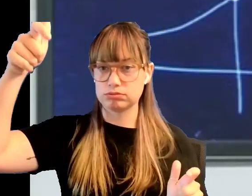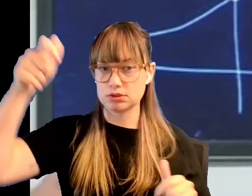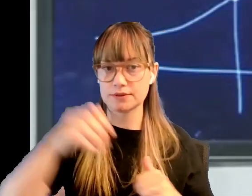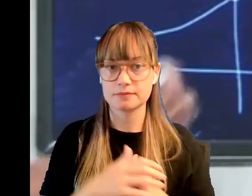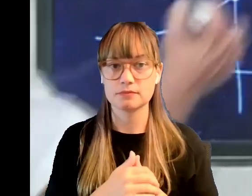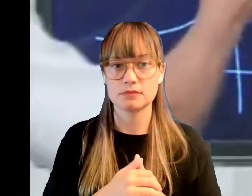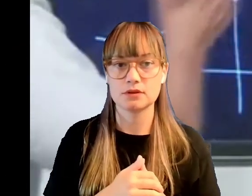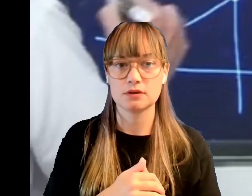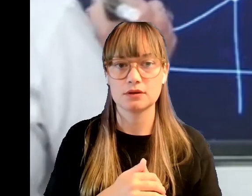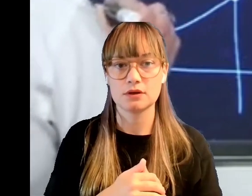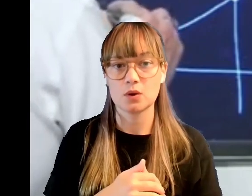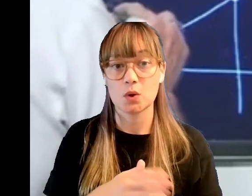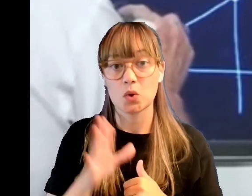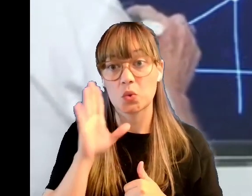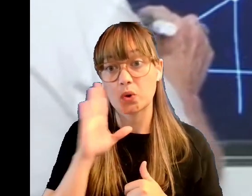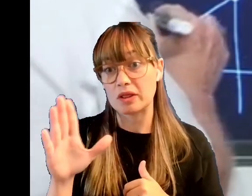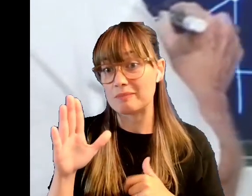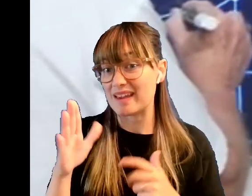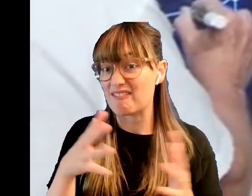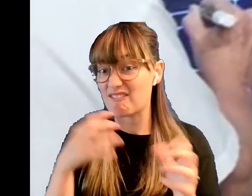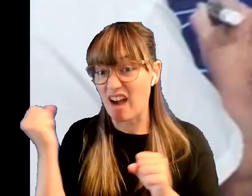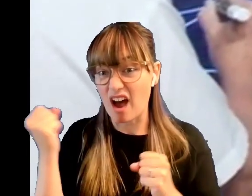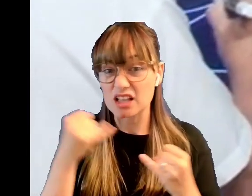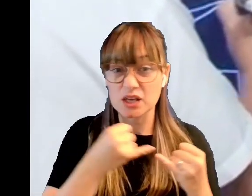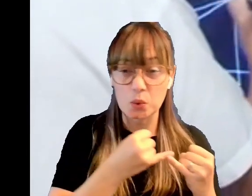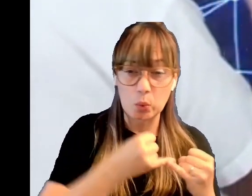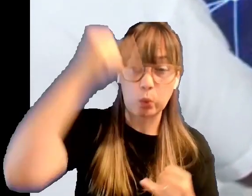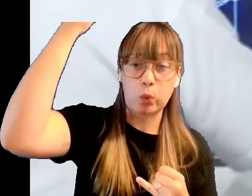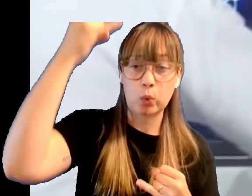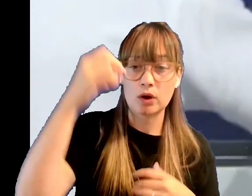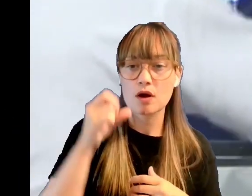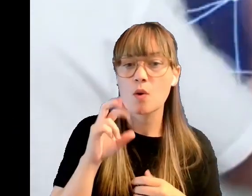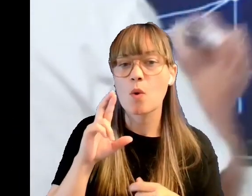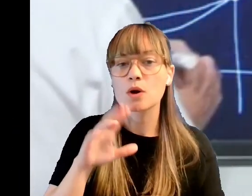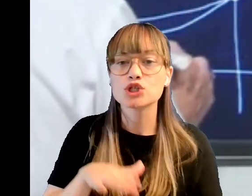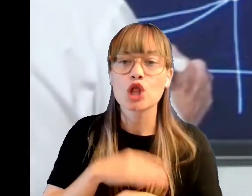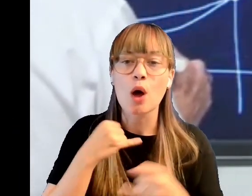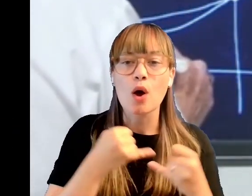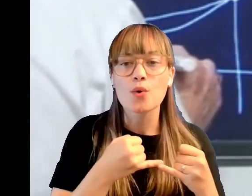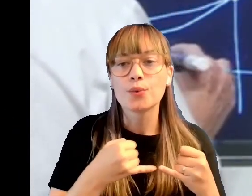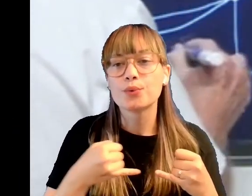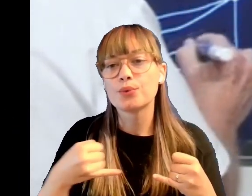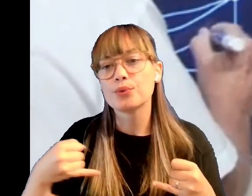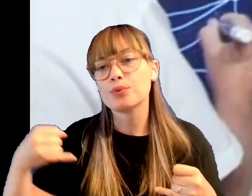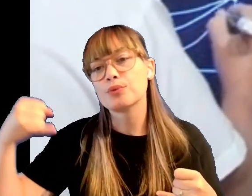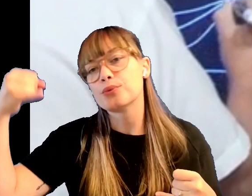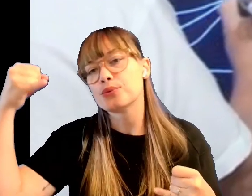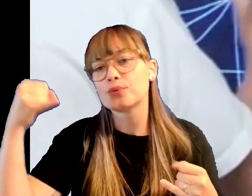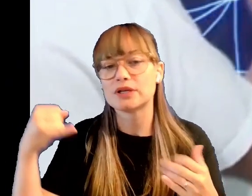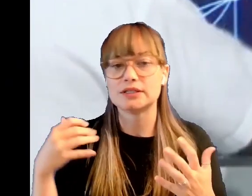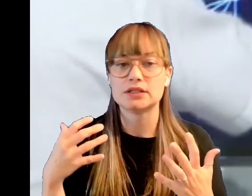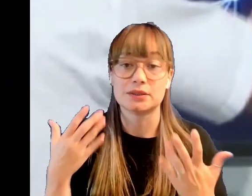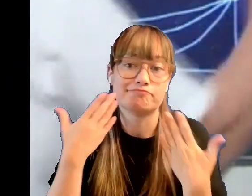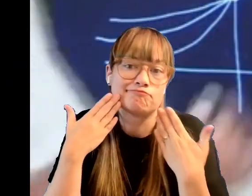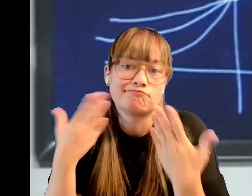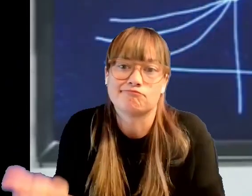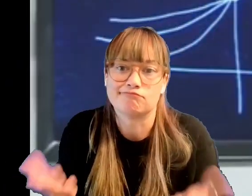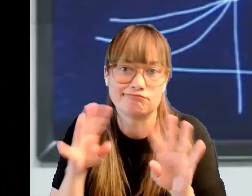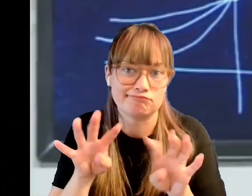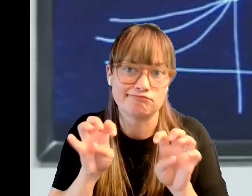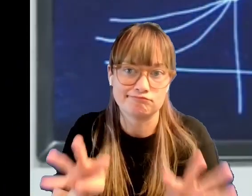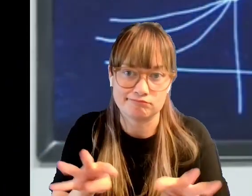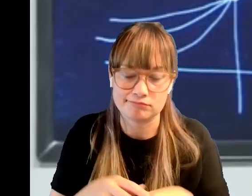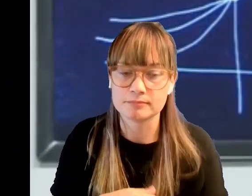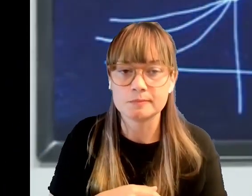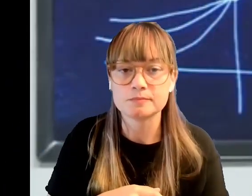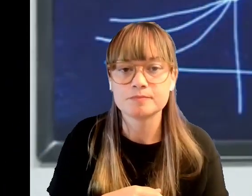it's growing that fast or growing that fast or growing that